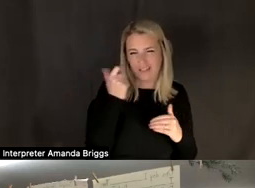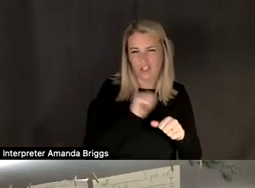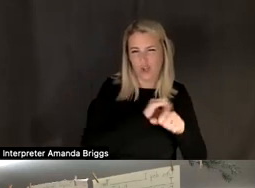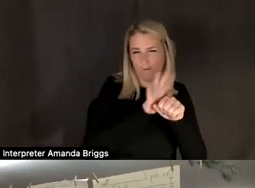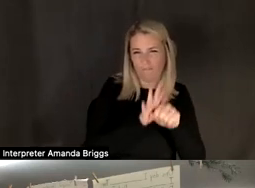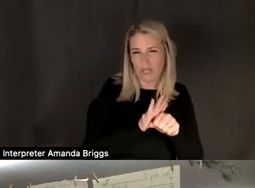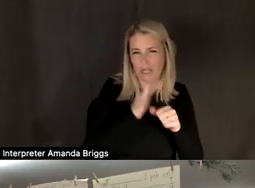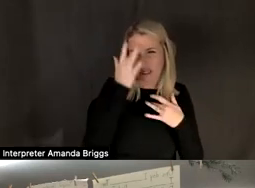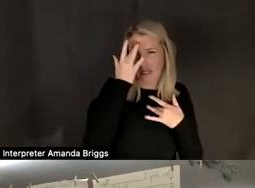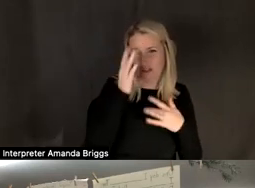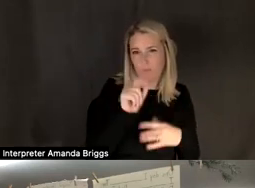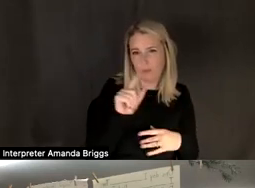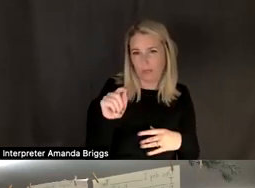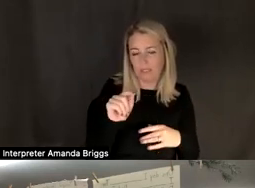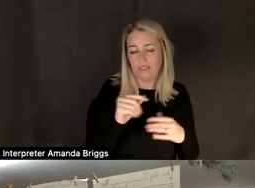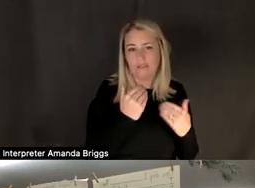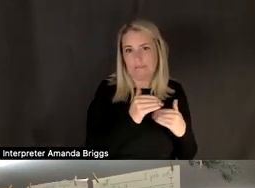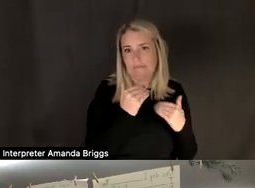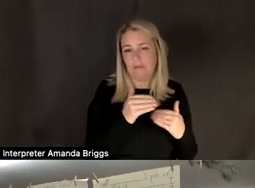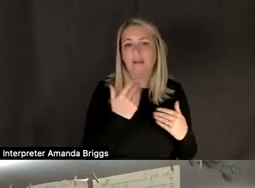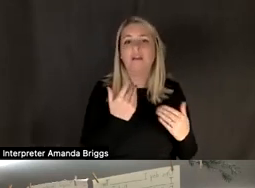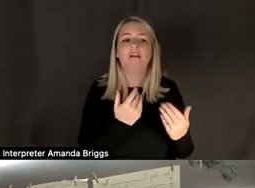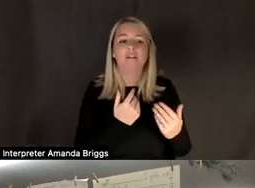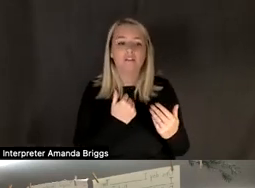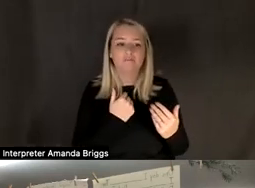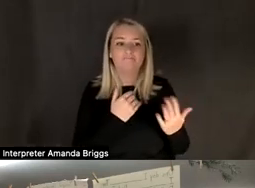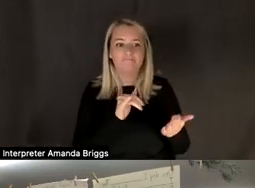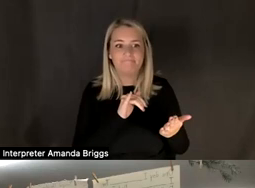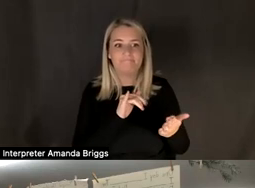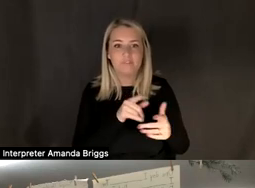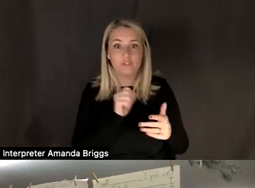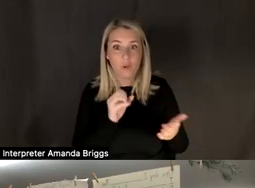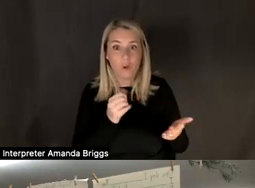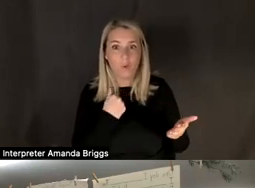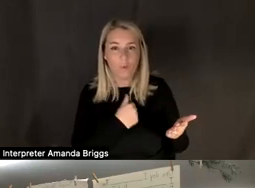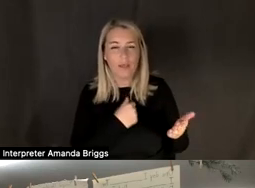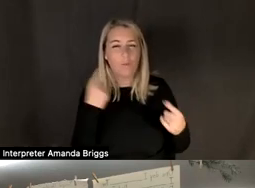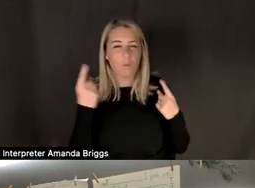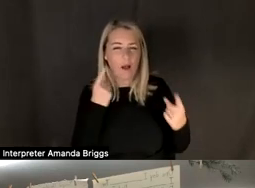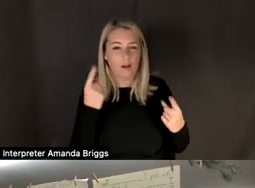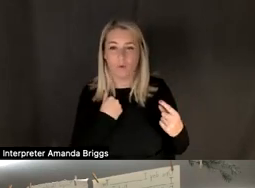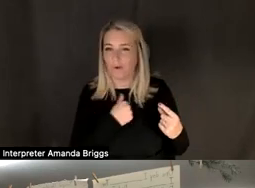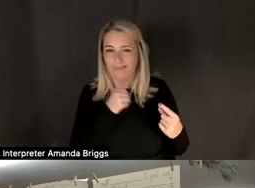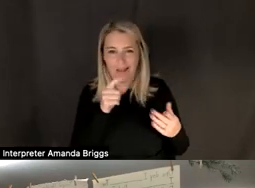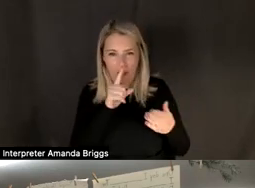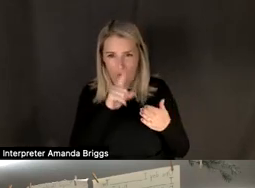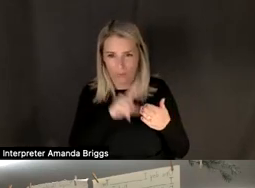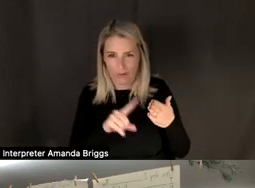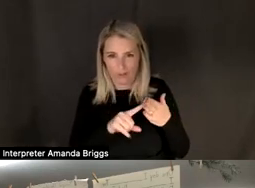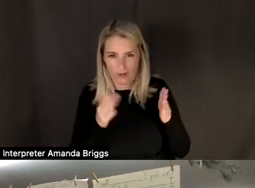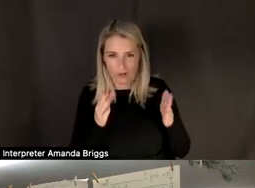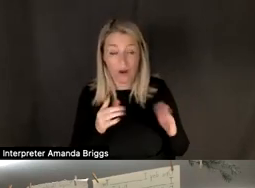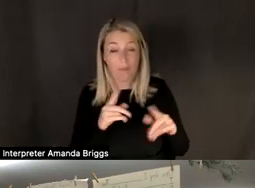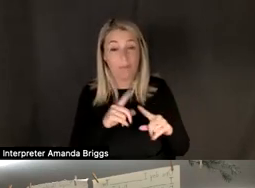got. And so we wonder, we're not researchers, but this makes us want to be full on